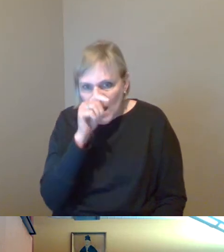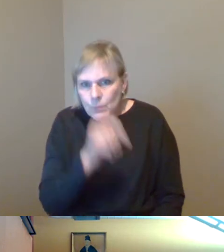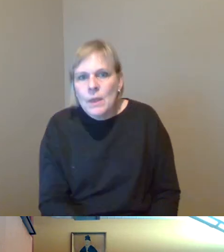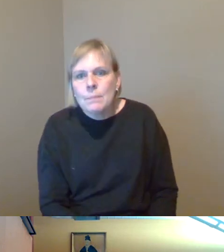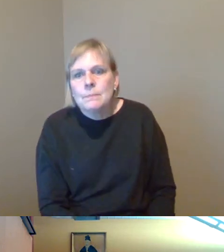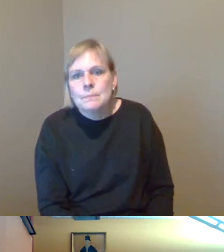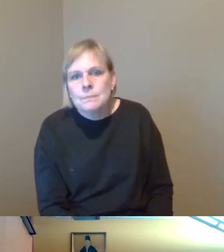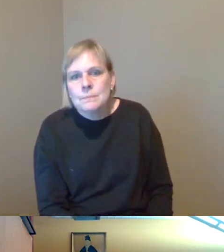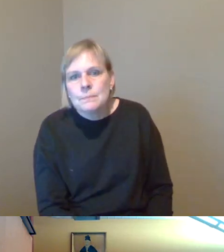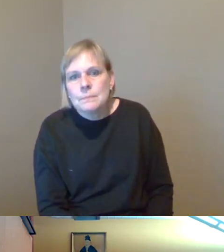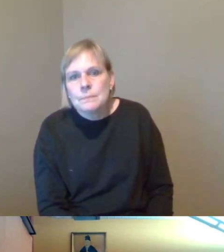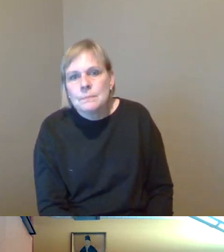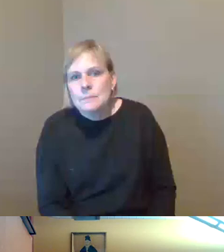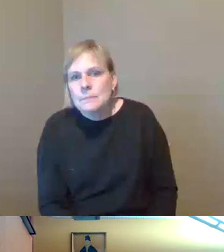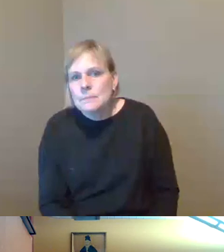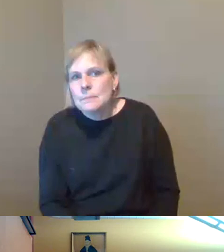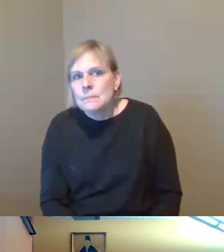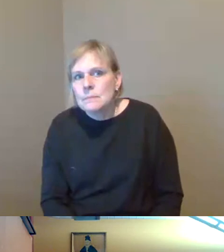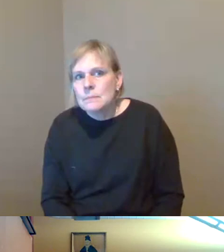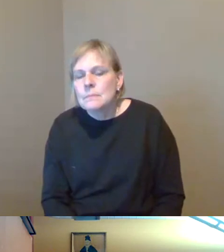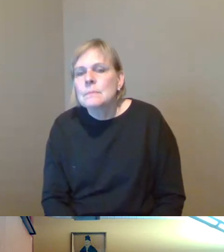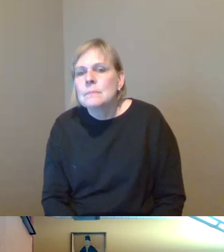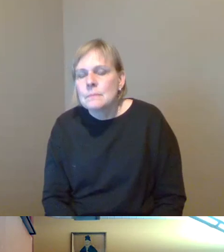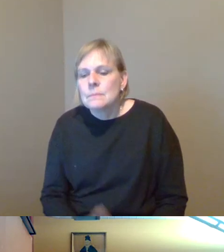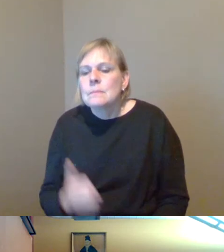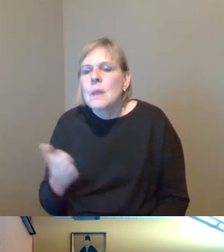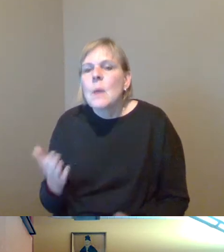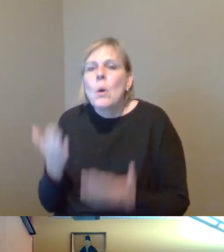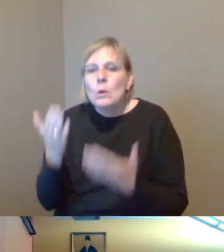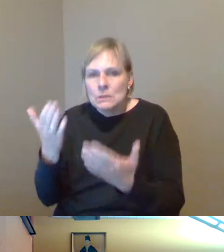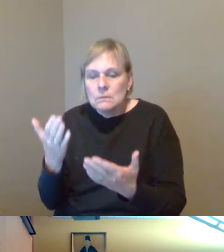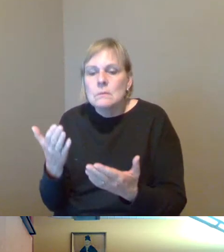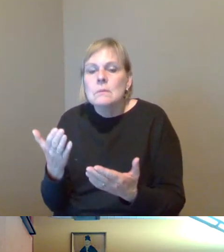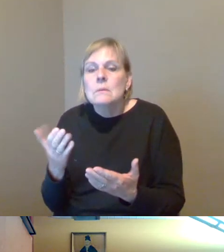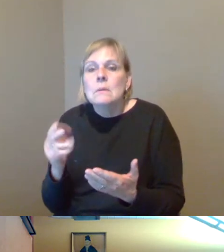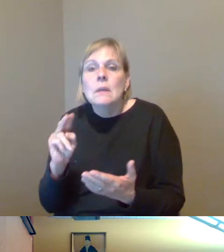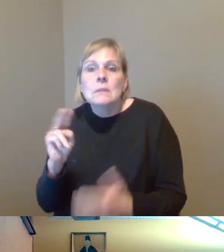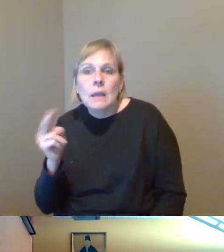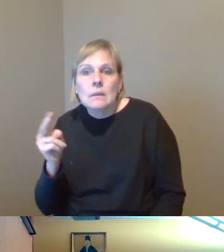This is Harvey. I approve them. Okay, Harvey's made the motion. Is there a second?